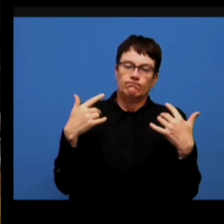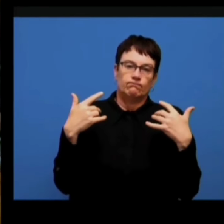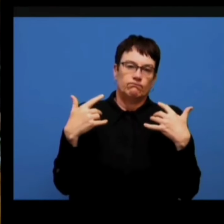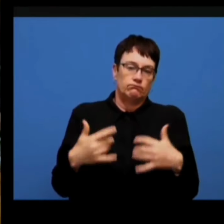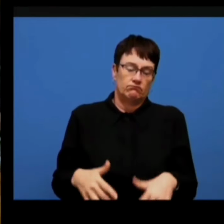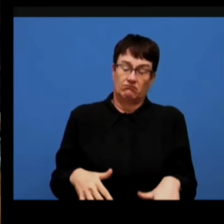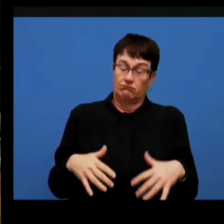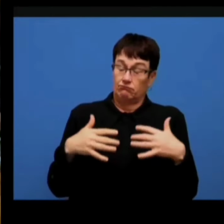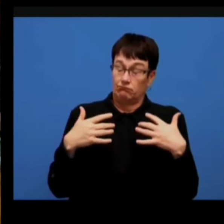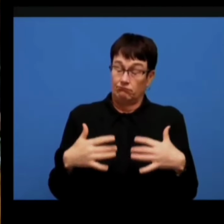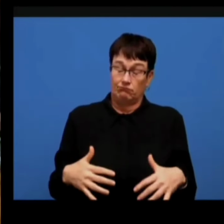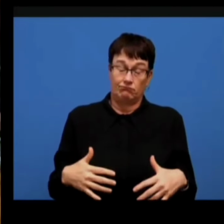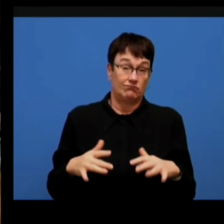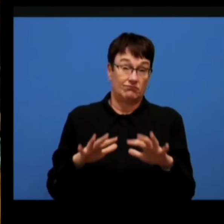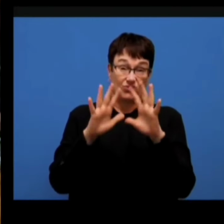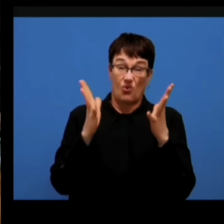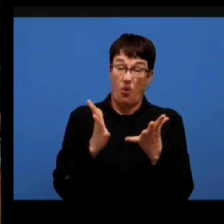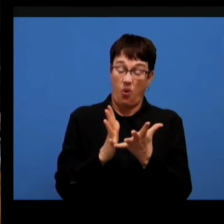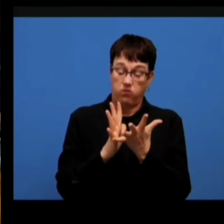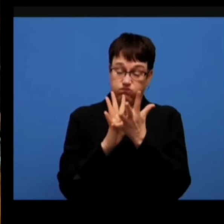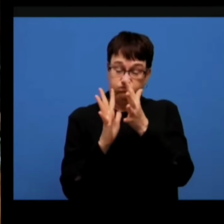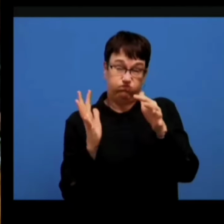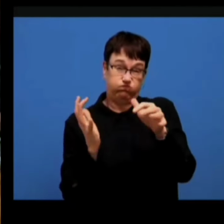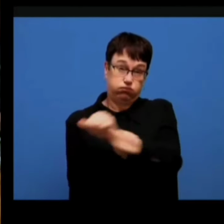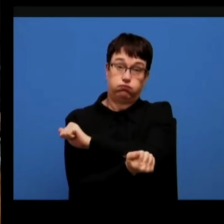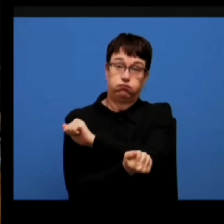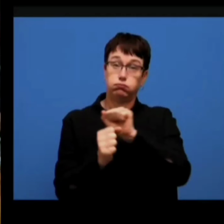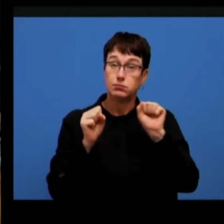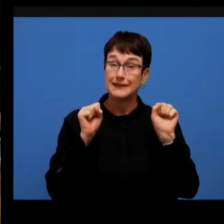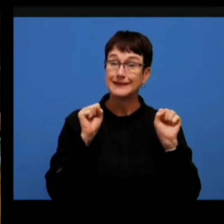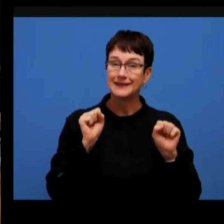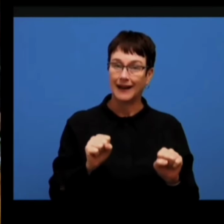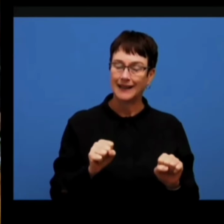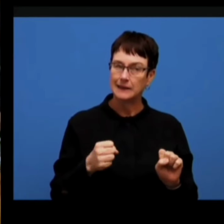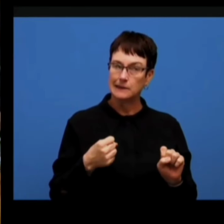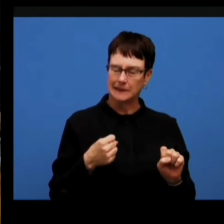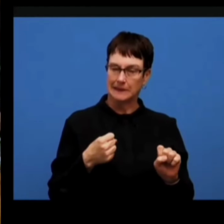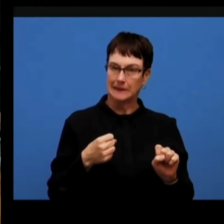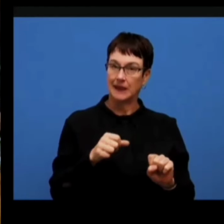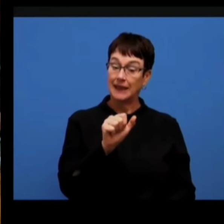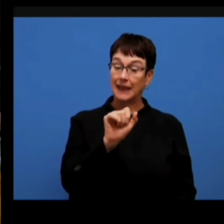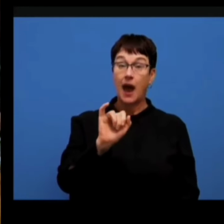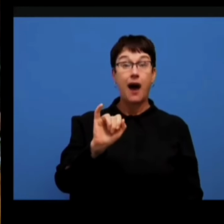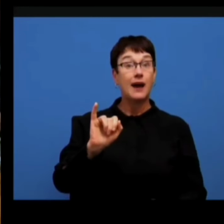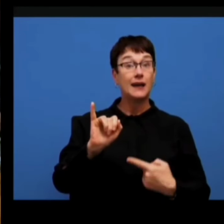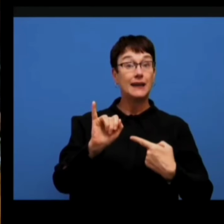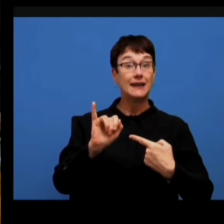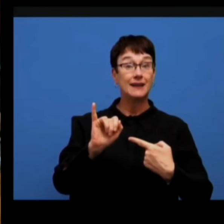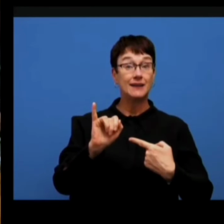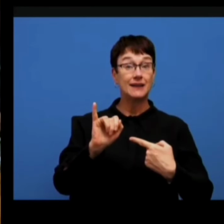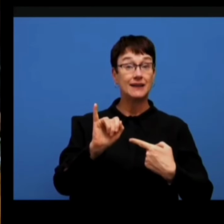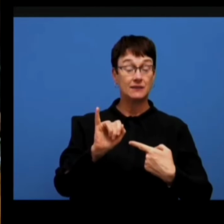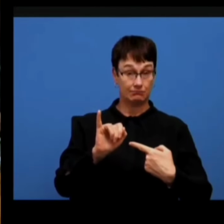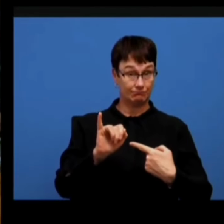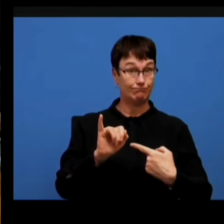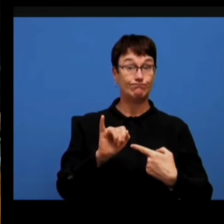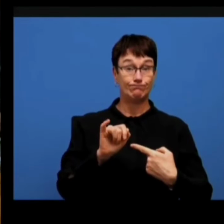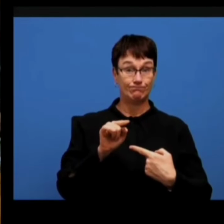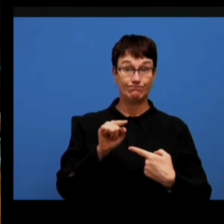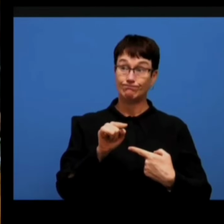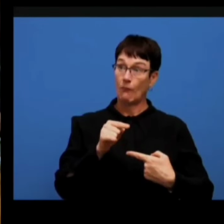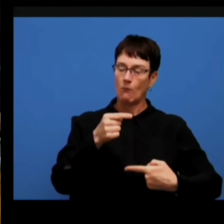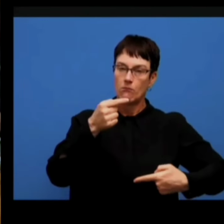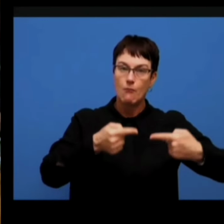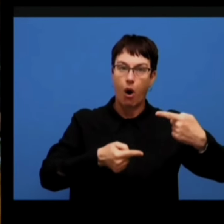Unchecked AI development risks making the threat even more severe and harder